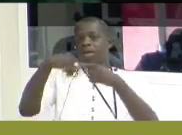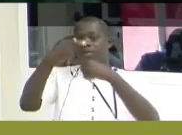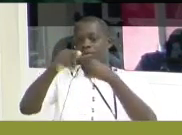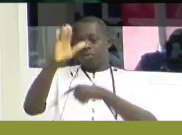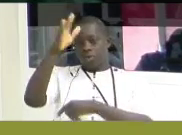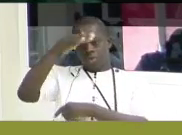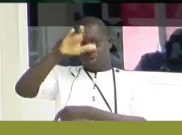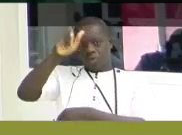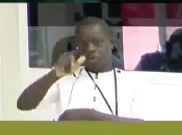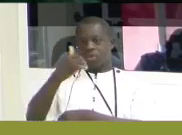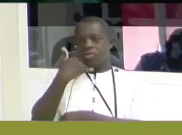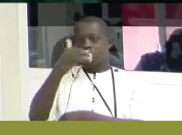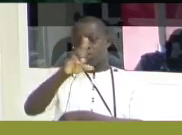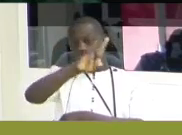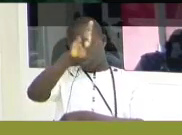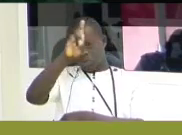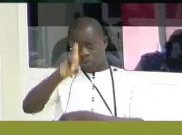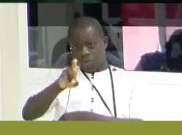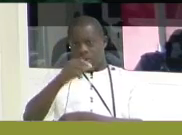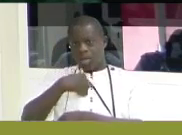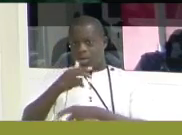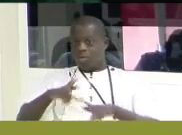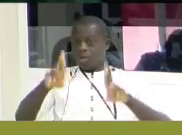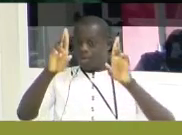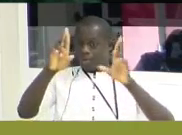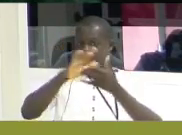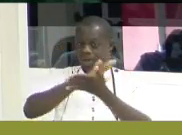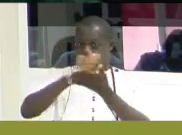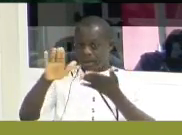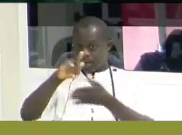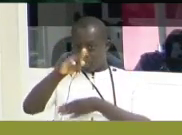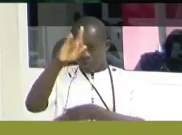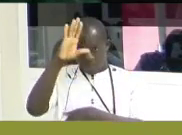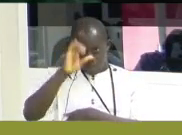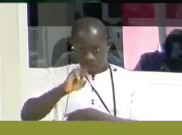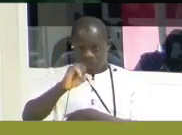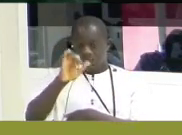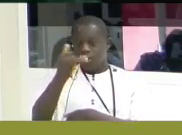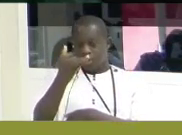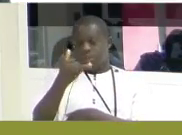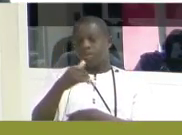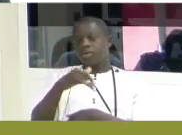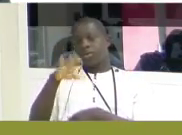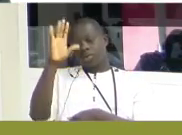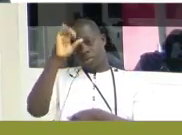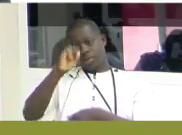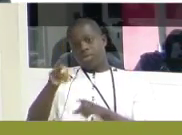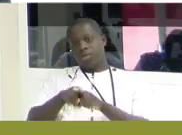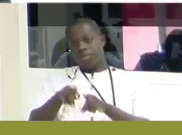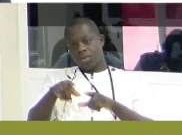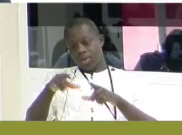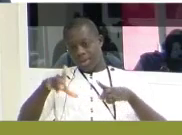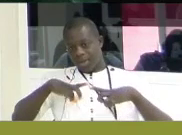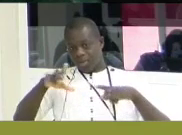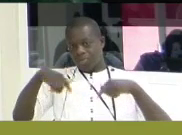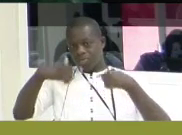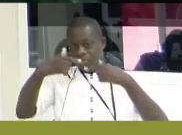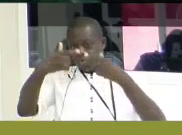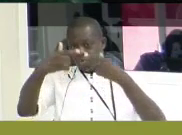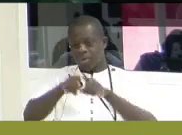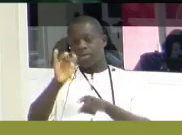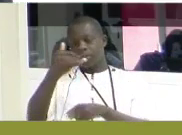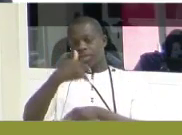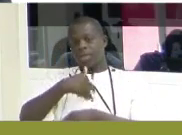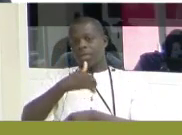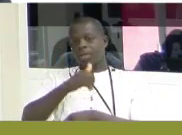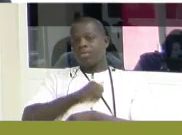hope that is clear and you understand. Very well. Are you ready to proceed? I am. What are your full names? My